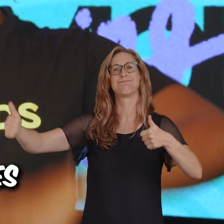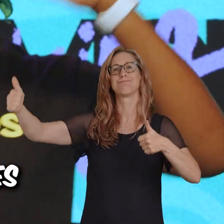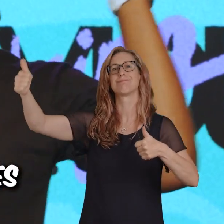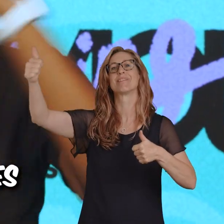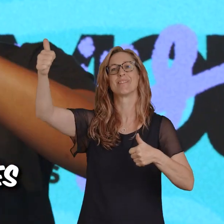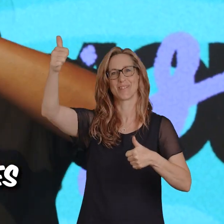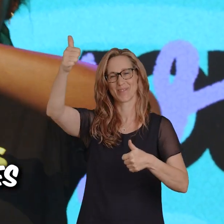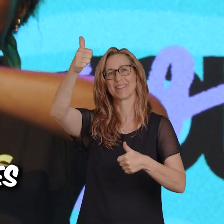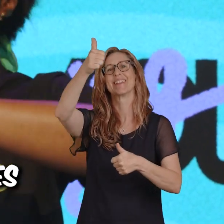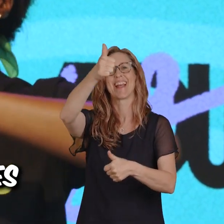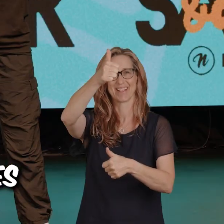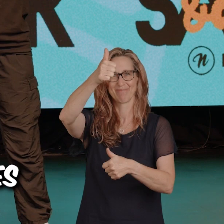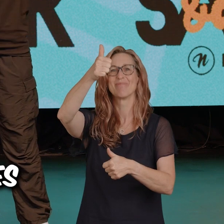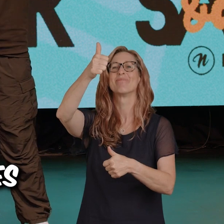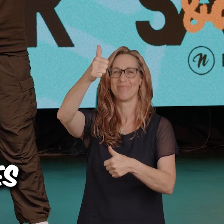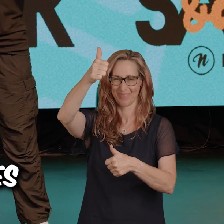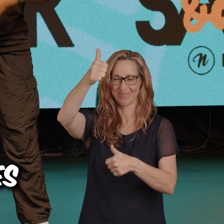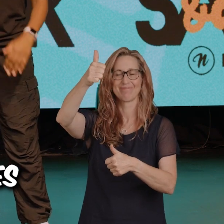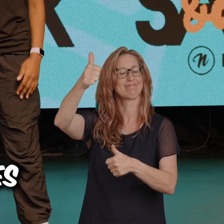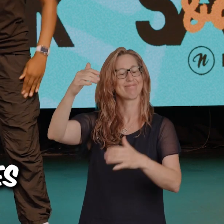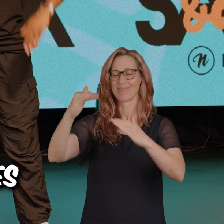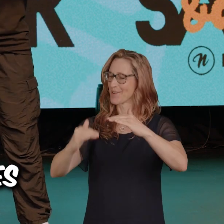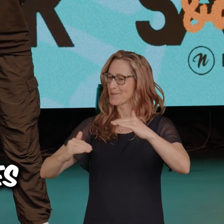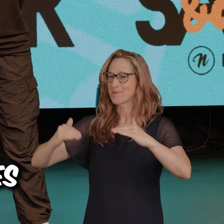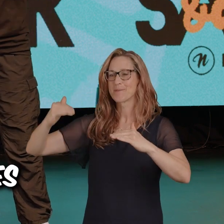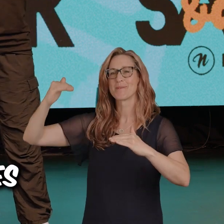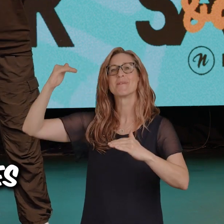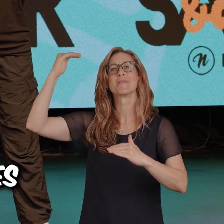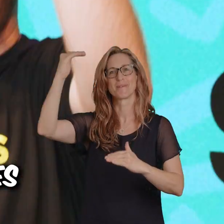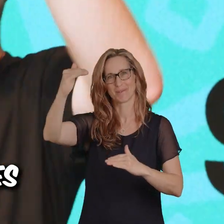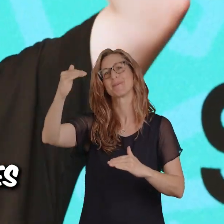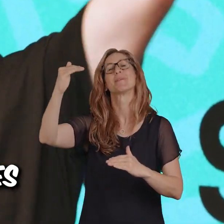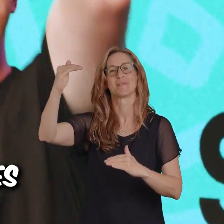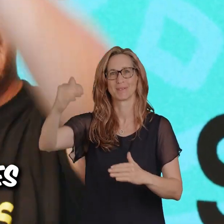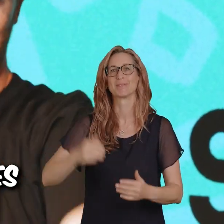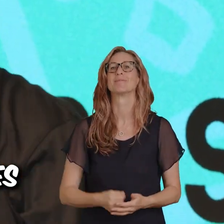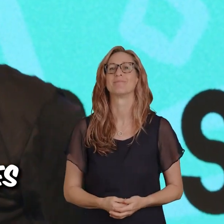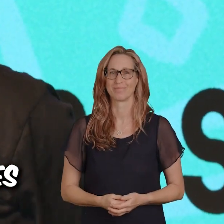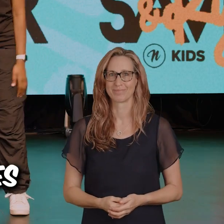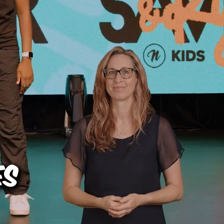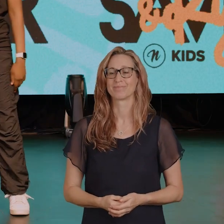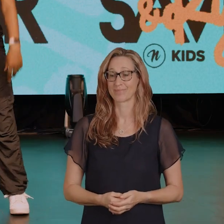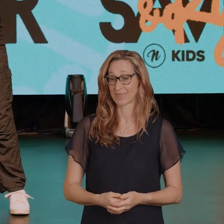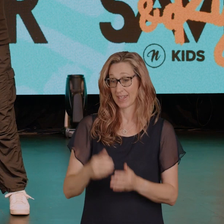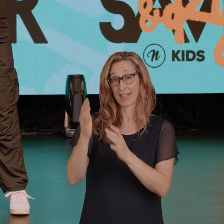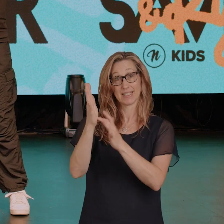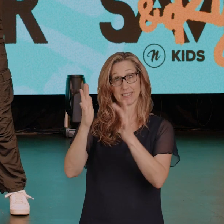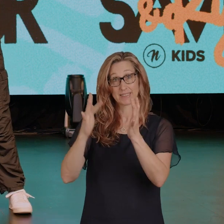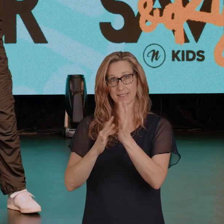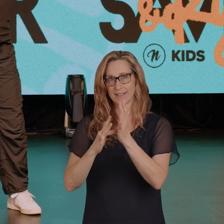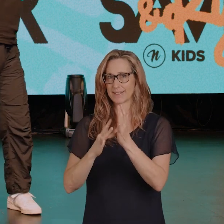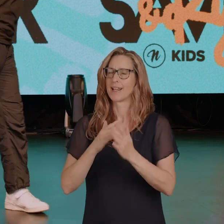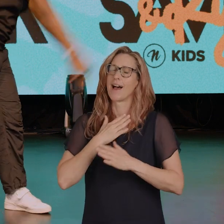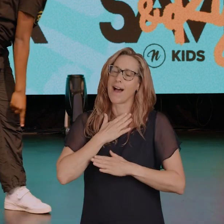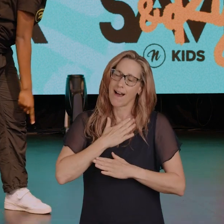name above all names. Above all names.